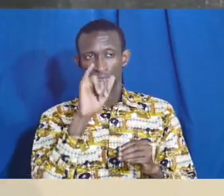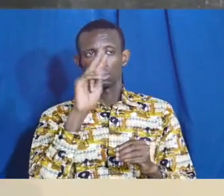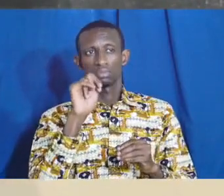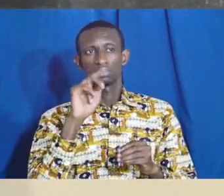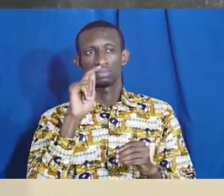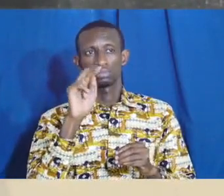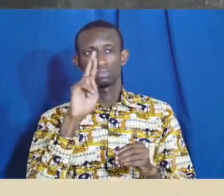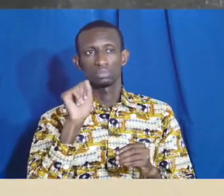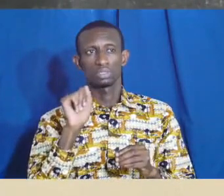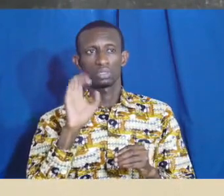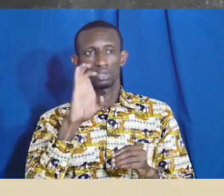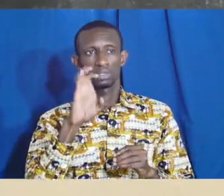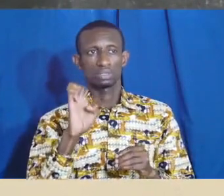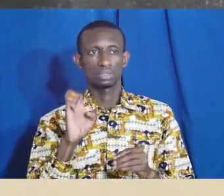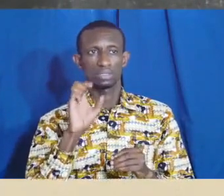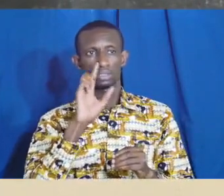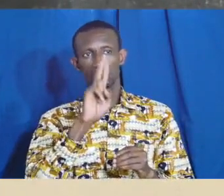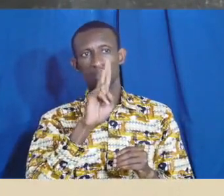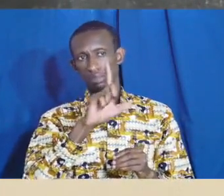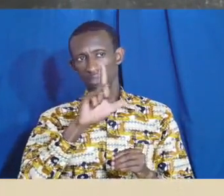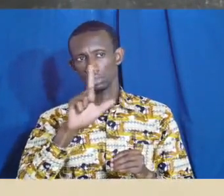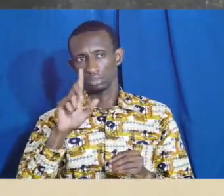enzymes. Number two, we have